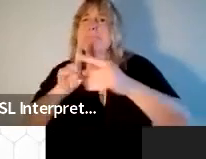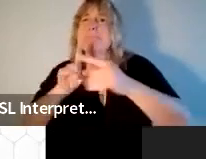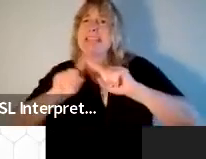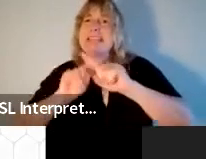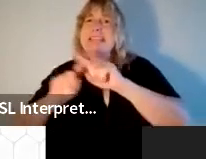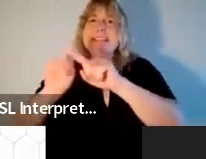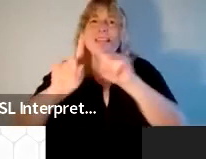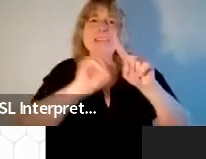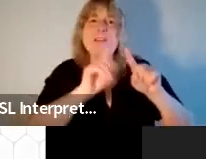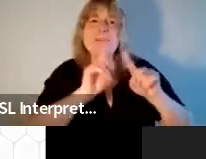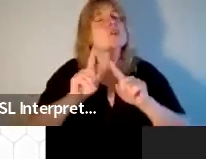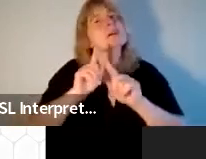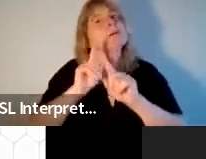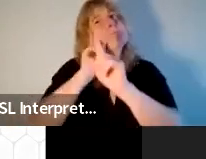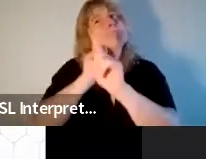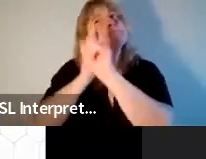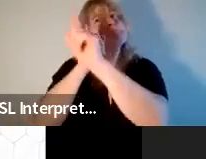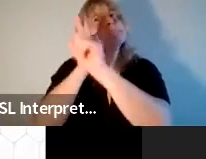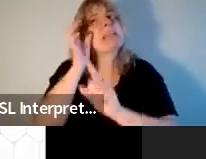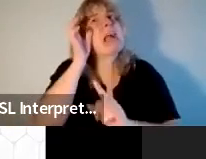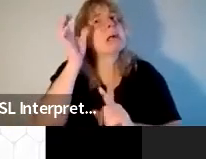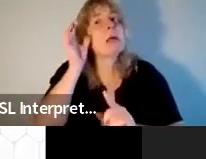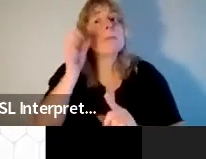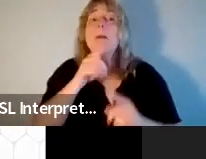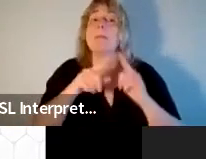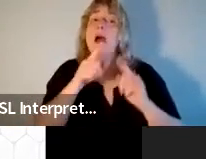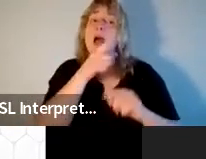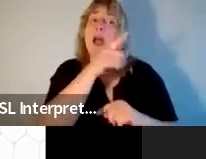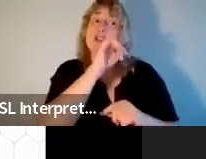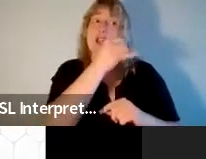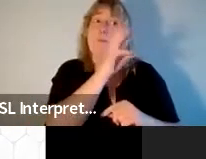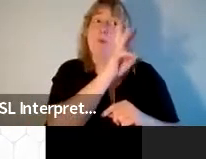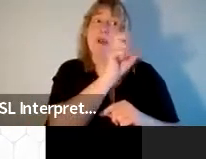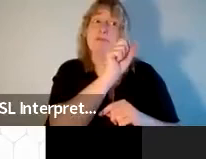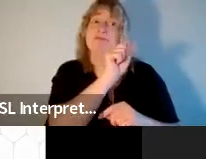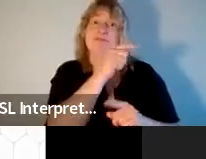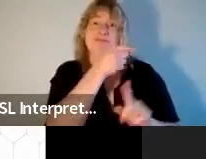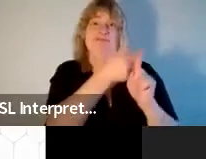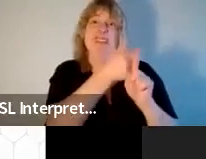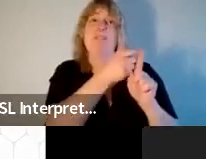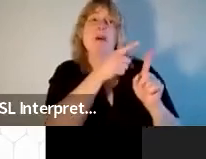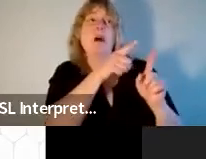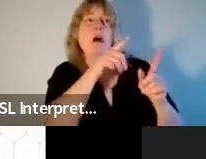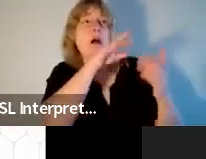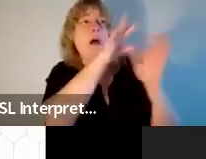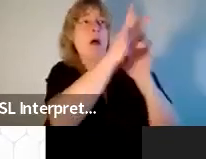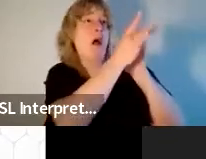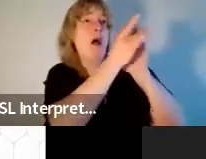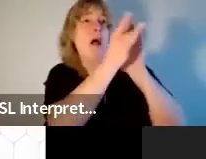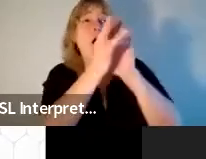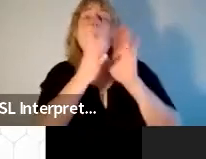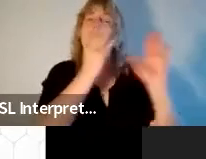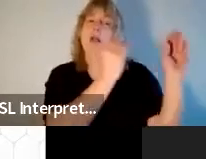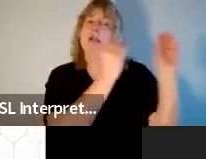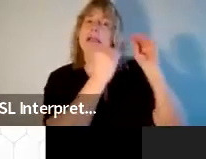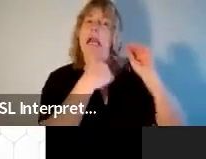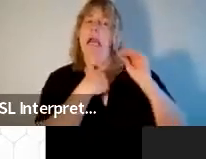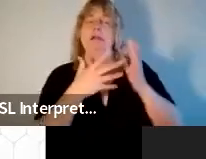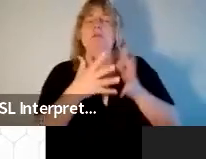going to teach us so much about what we need to know to build the next generation of facilities. WFIRST, or